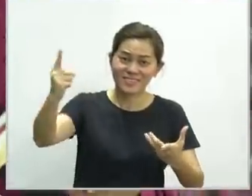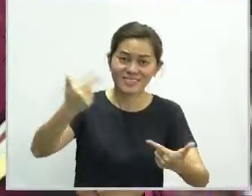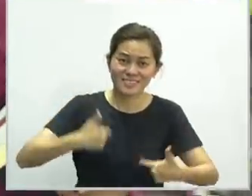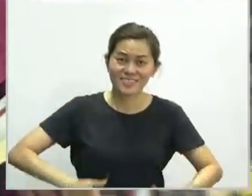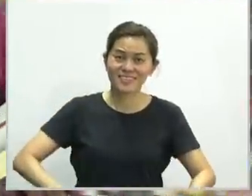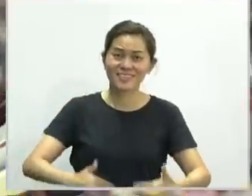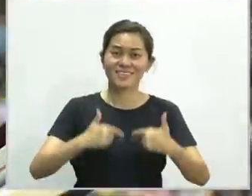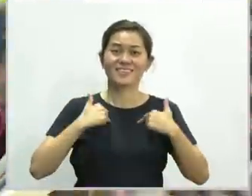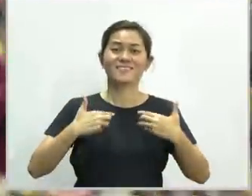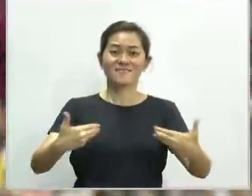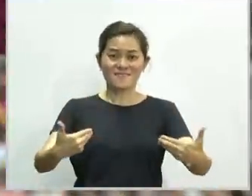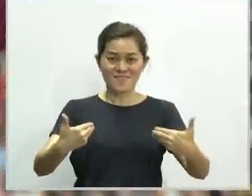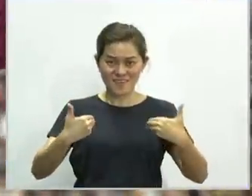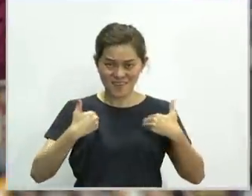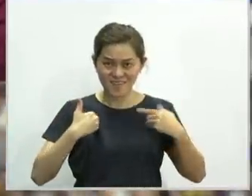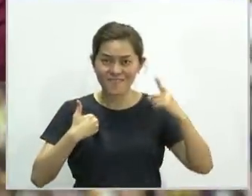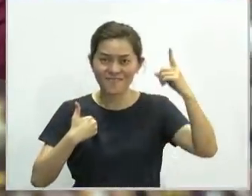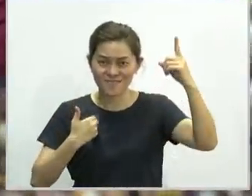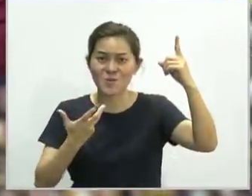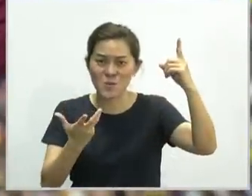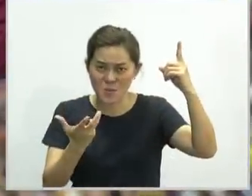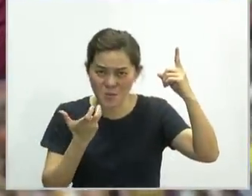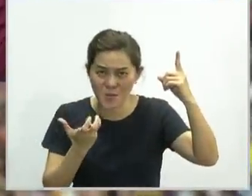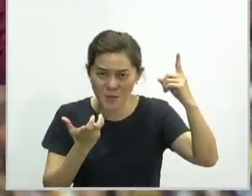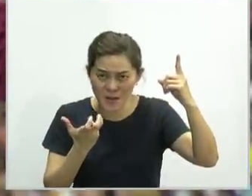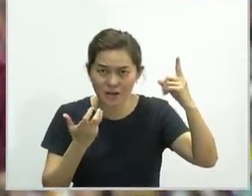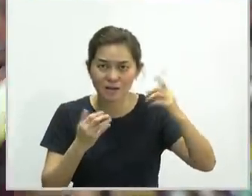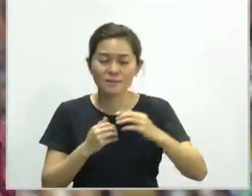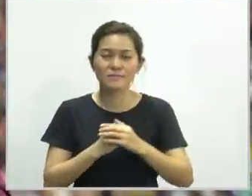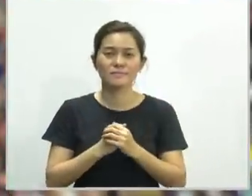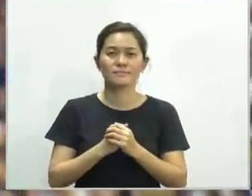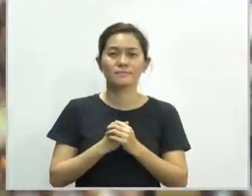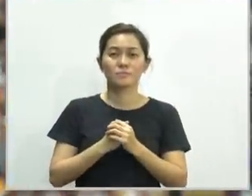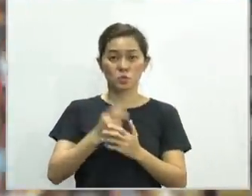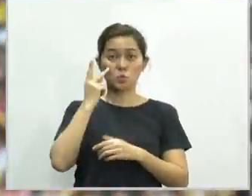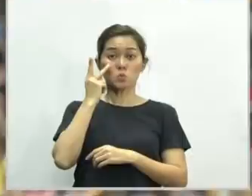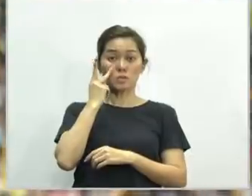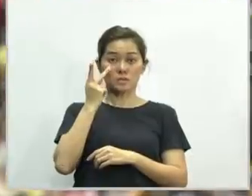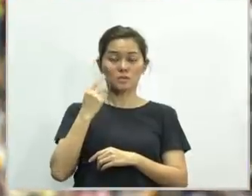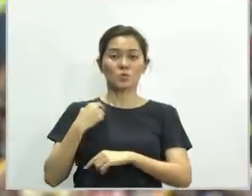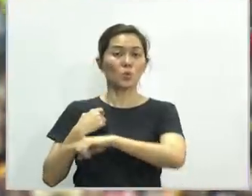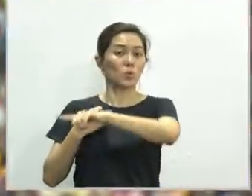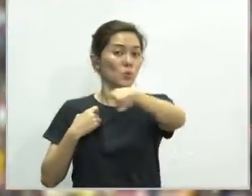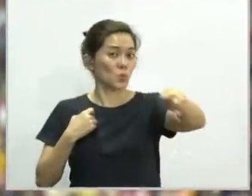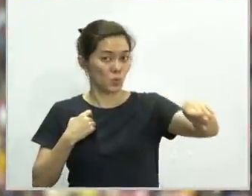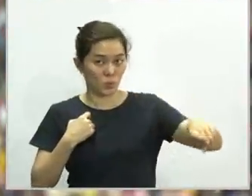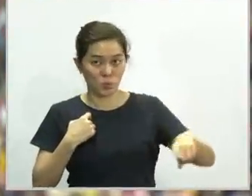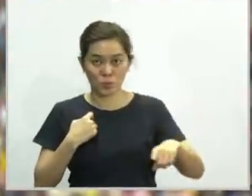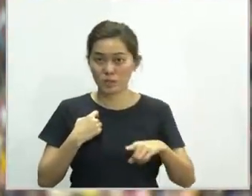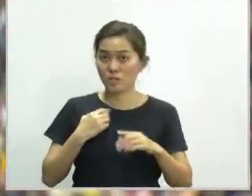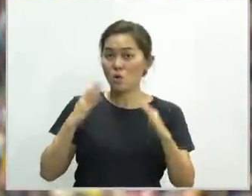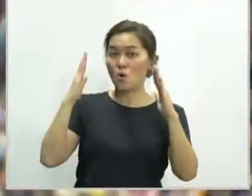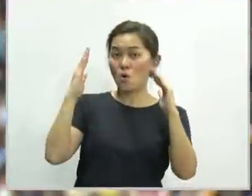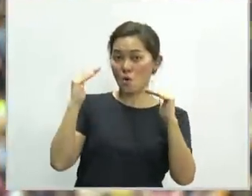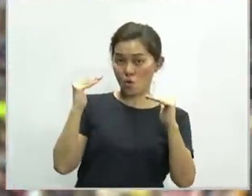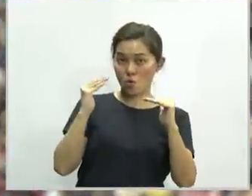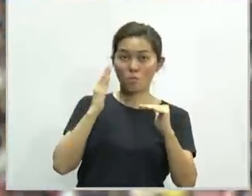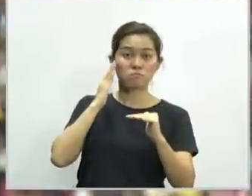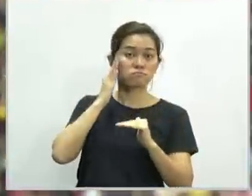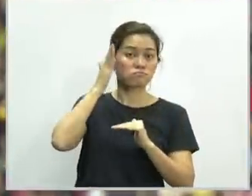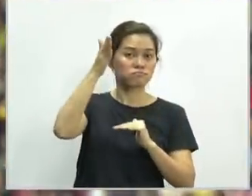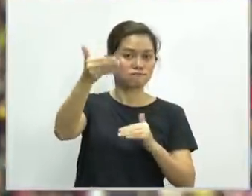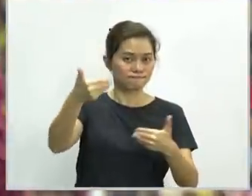everlasting life. You see, we can have a hope for the